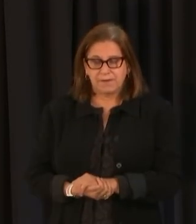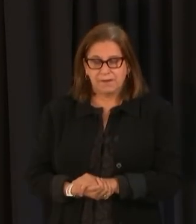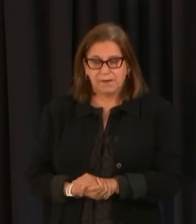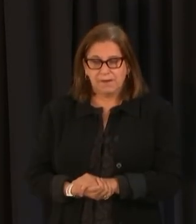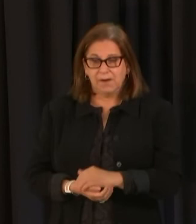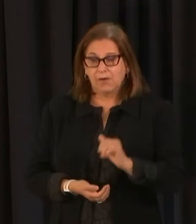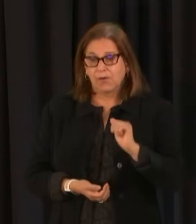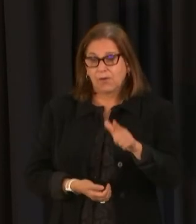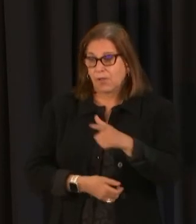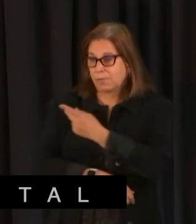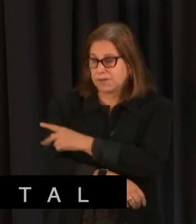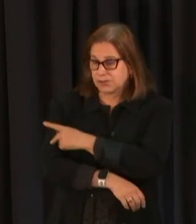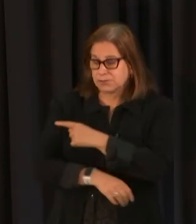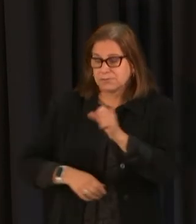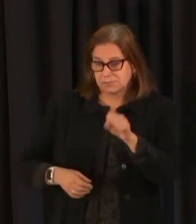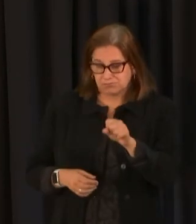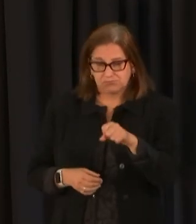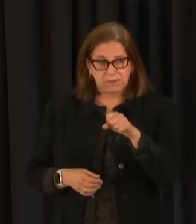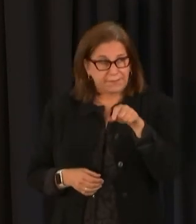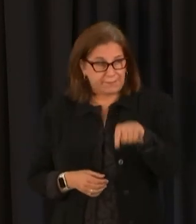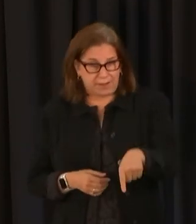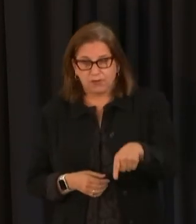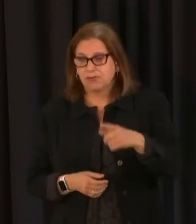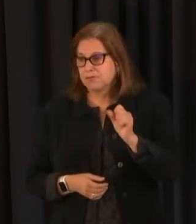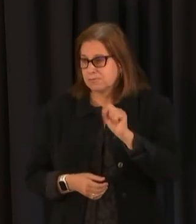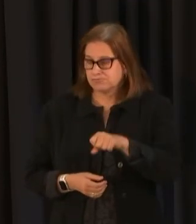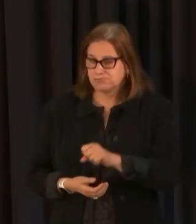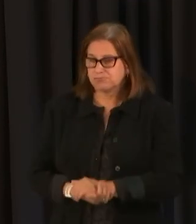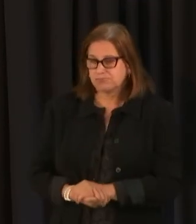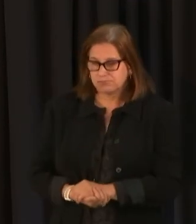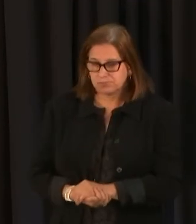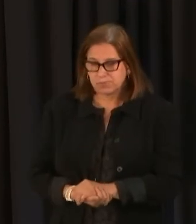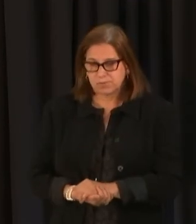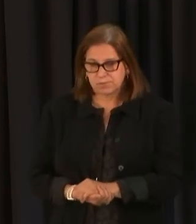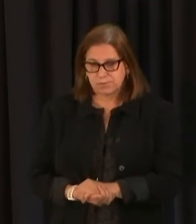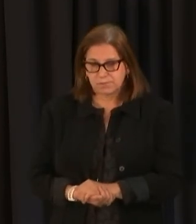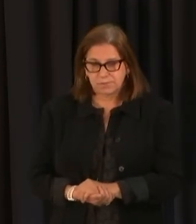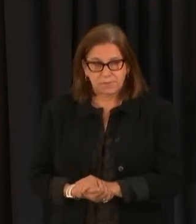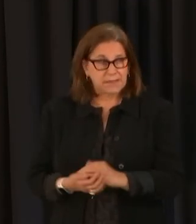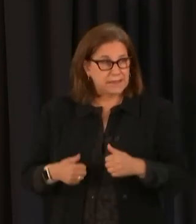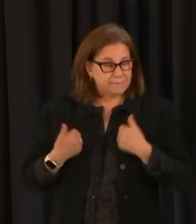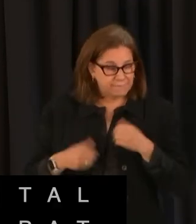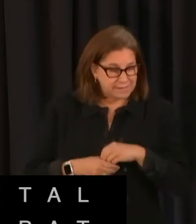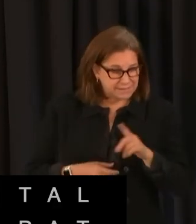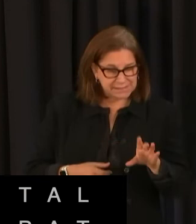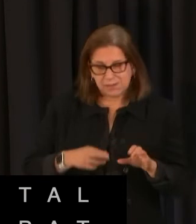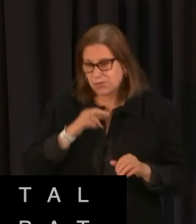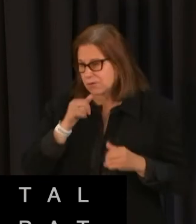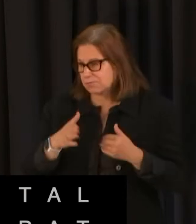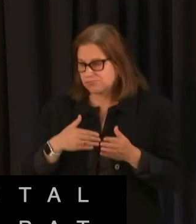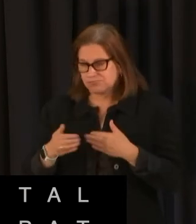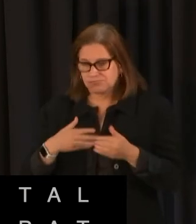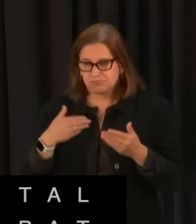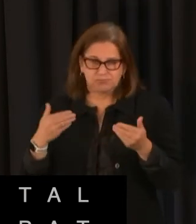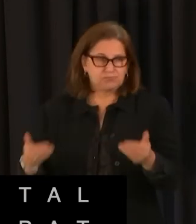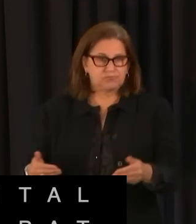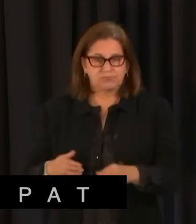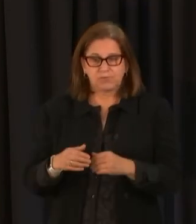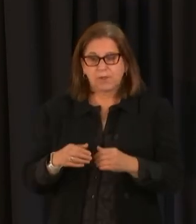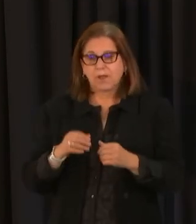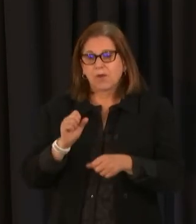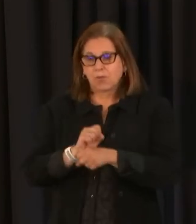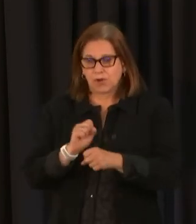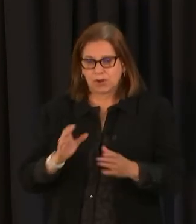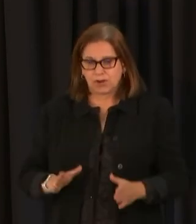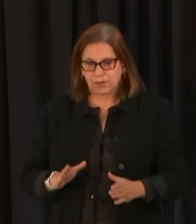all the patients who need vaccinating. Whether they live in DC or not? That's correct. But now for workers, it's